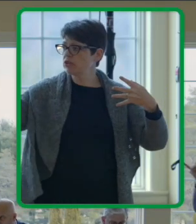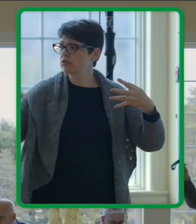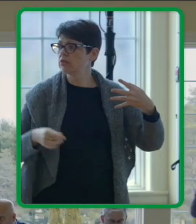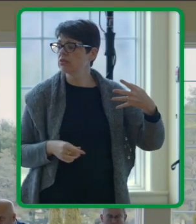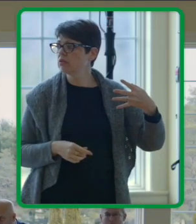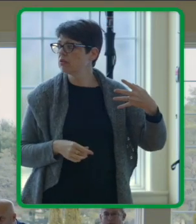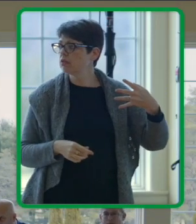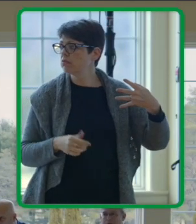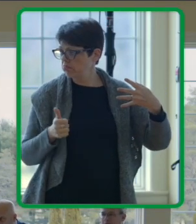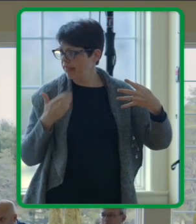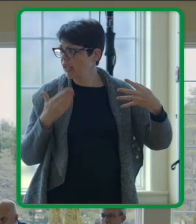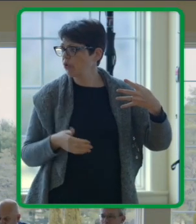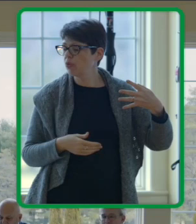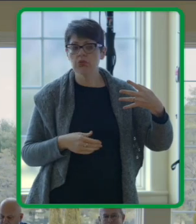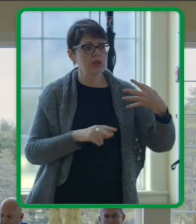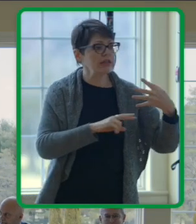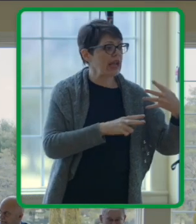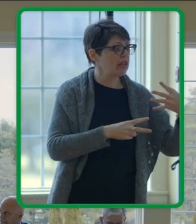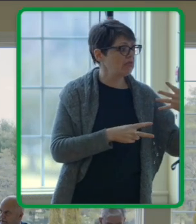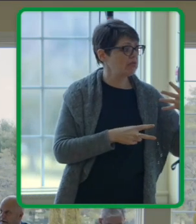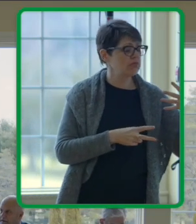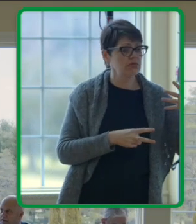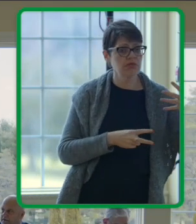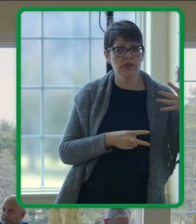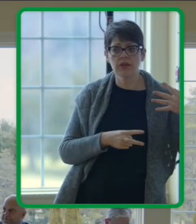So moved. Thank you. Do I have a second?